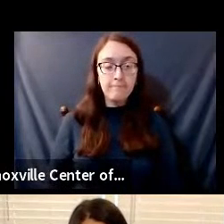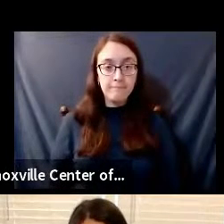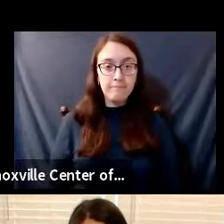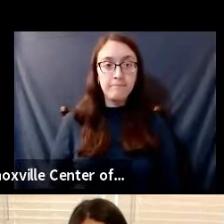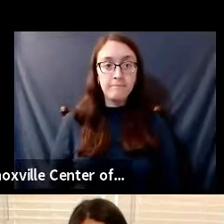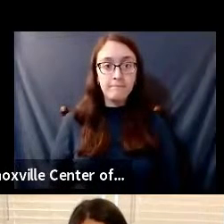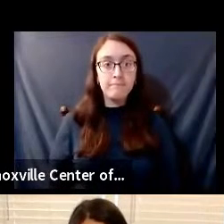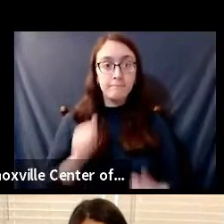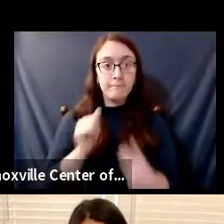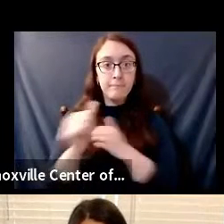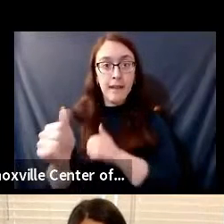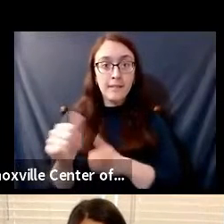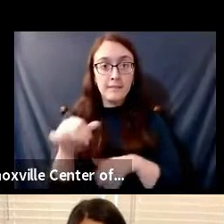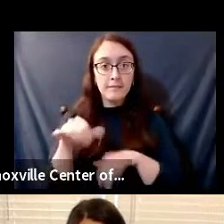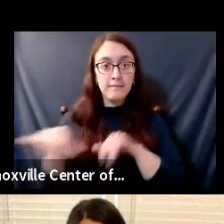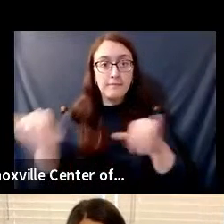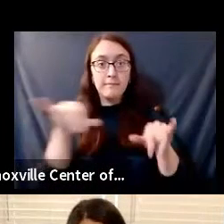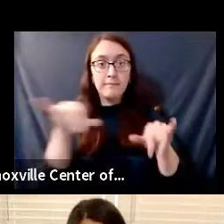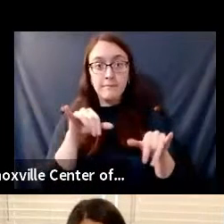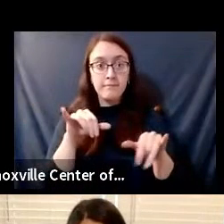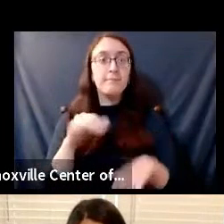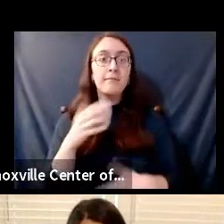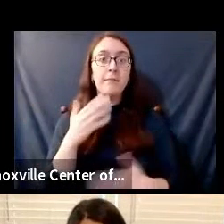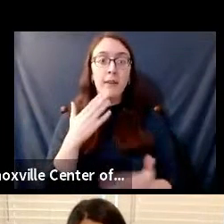Passed unanimously. Thank you.